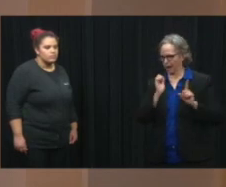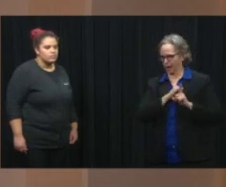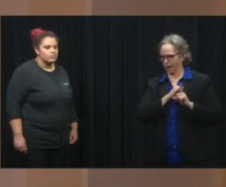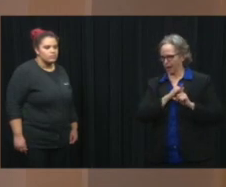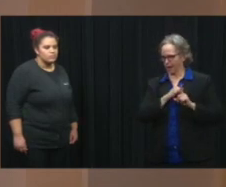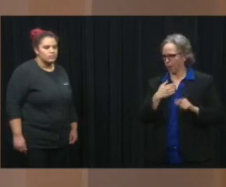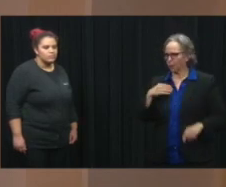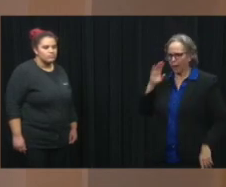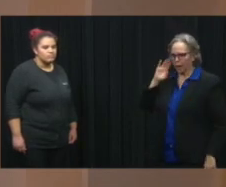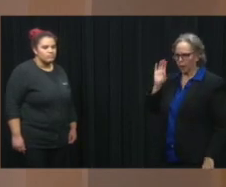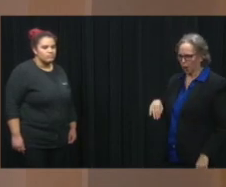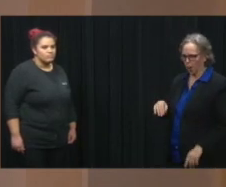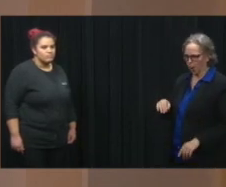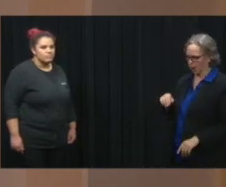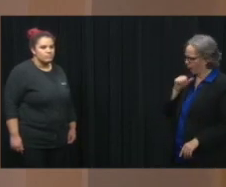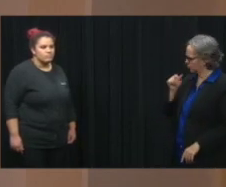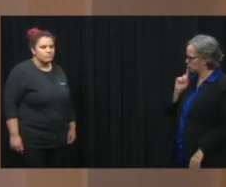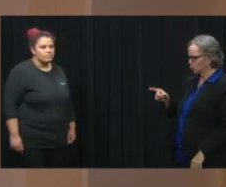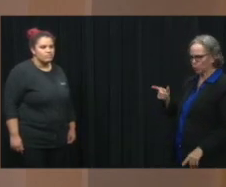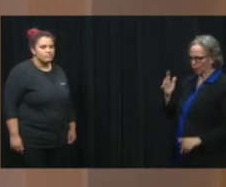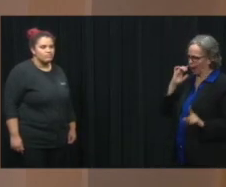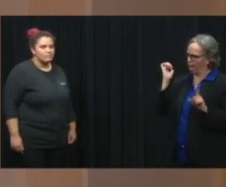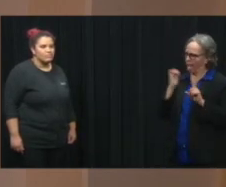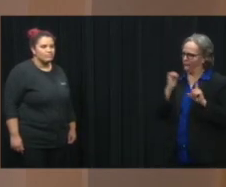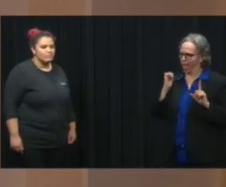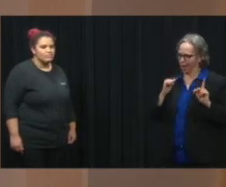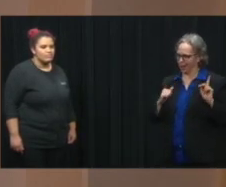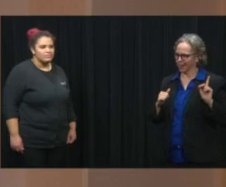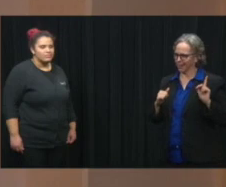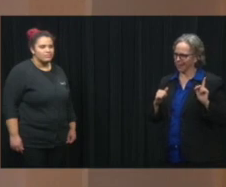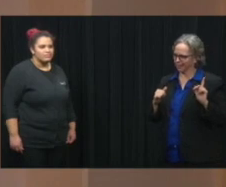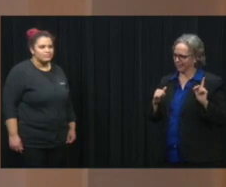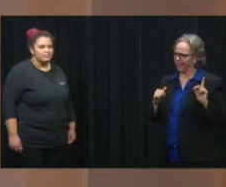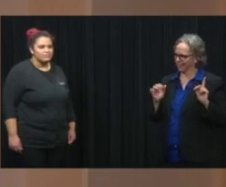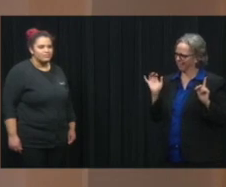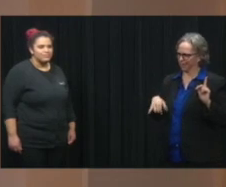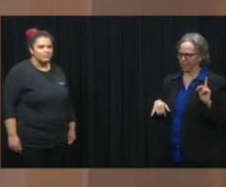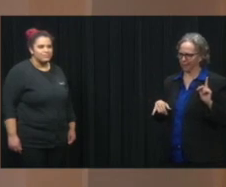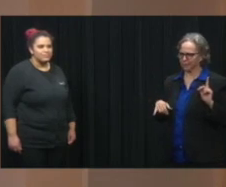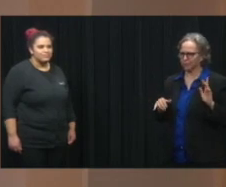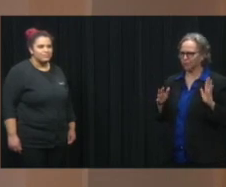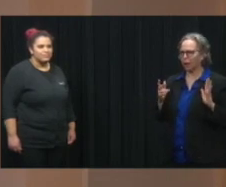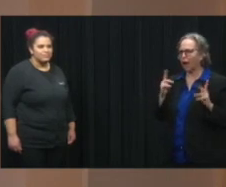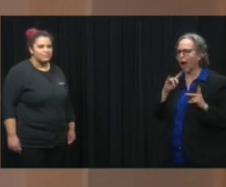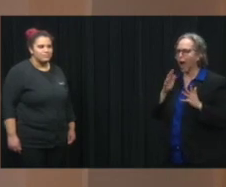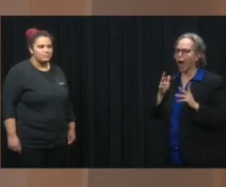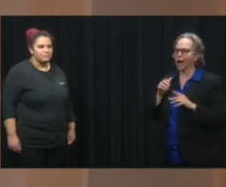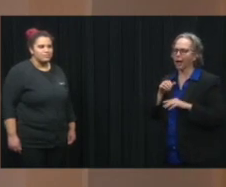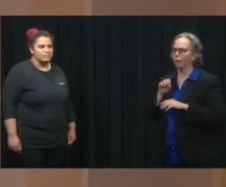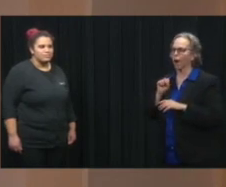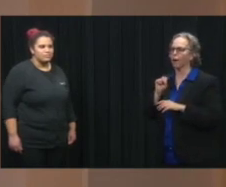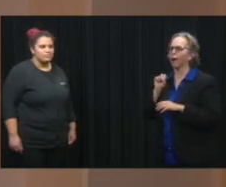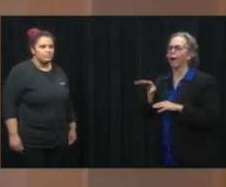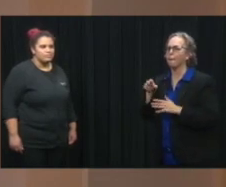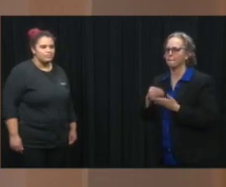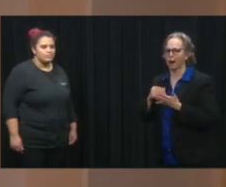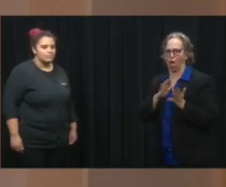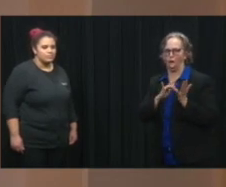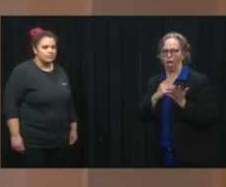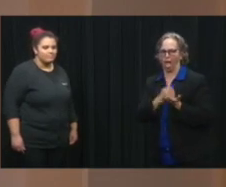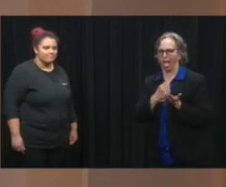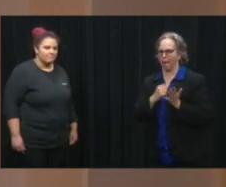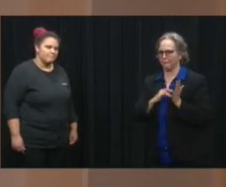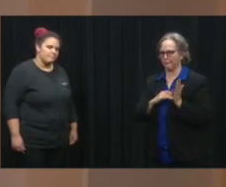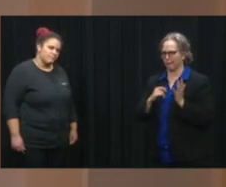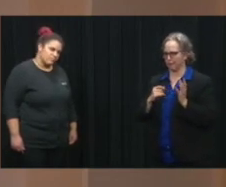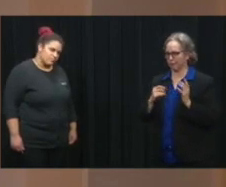of those cases it's just a fraudulent attempt to try to get us to send them money. And so there's probably going to be stuff like